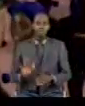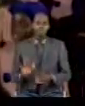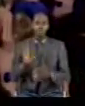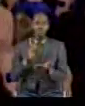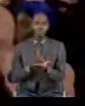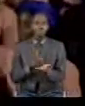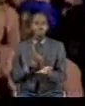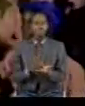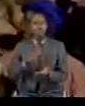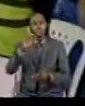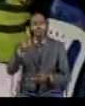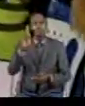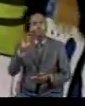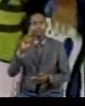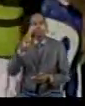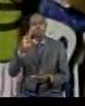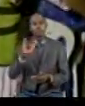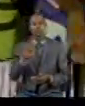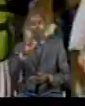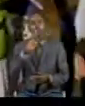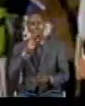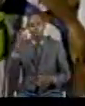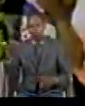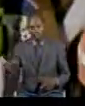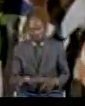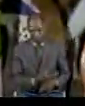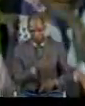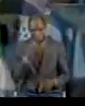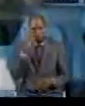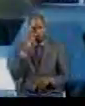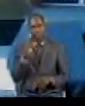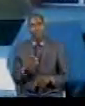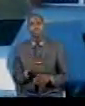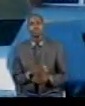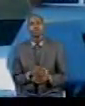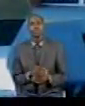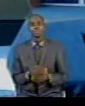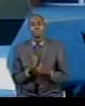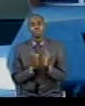Dave Kumuyi, you're welcome, sir. Praise the Lord.